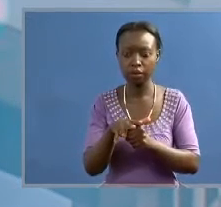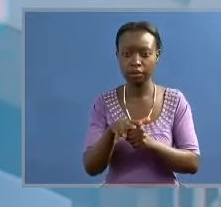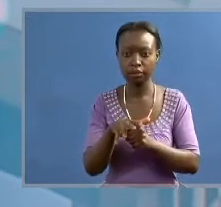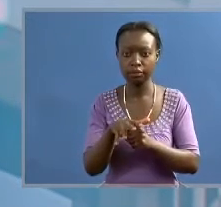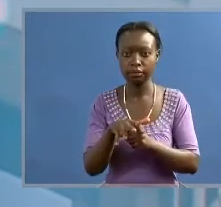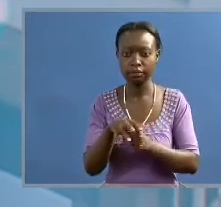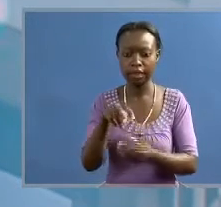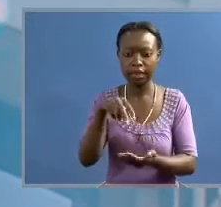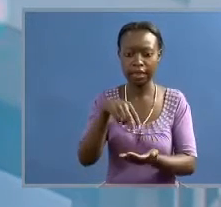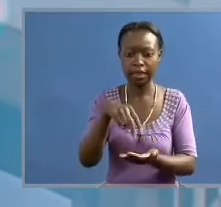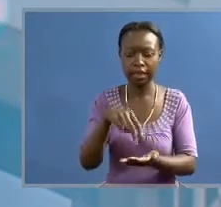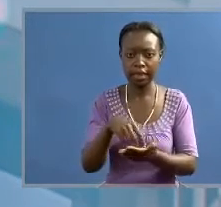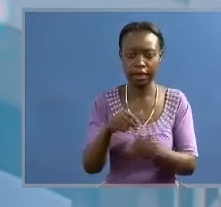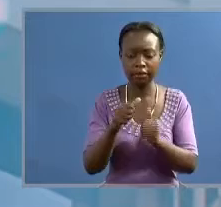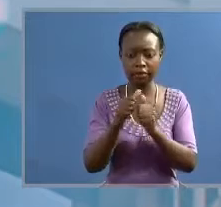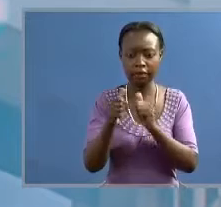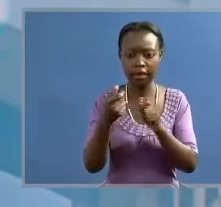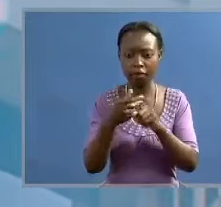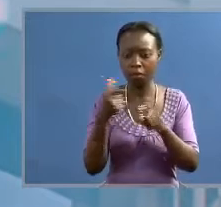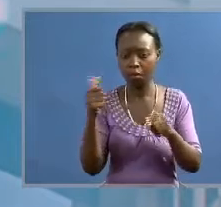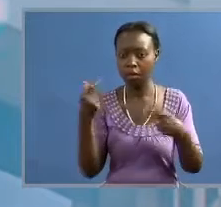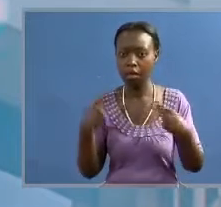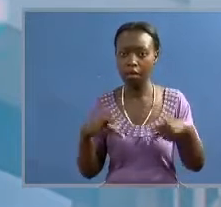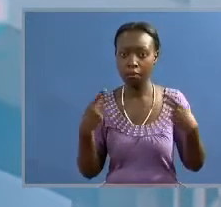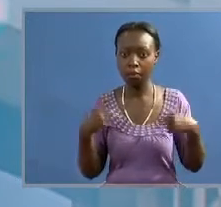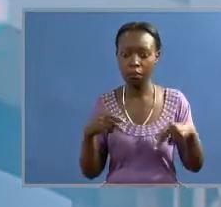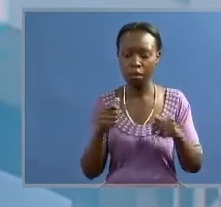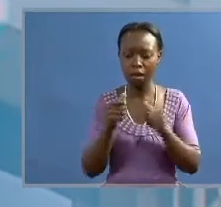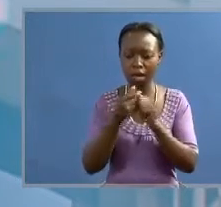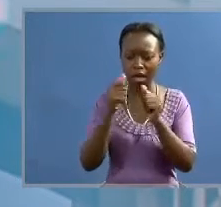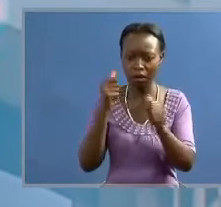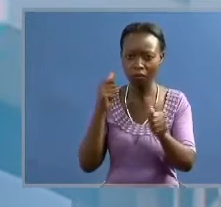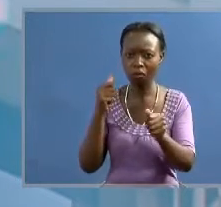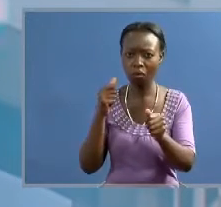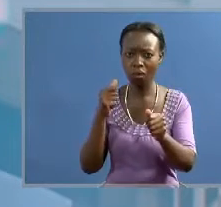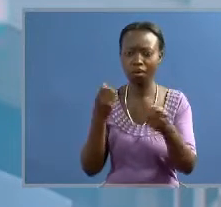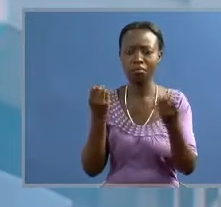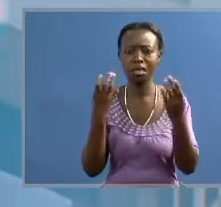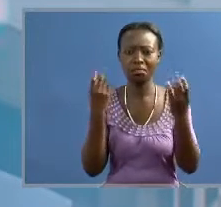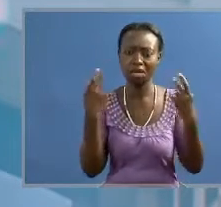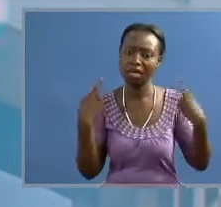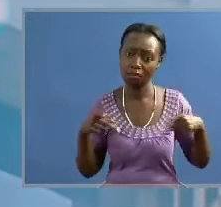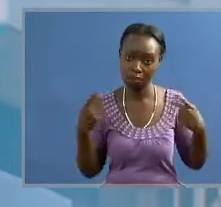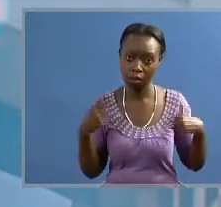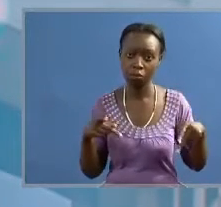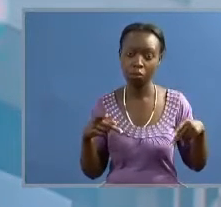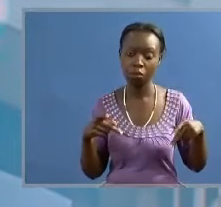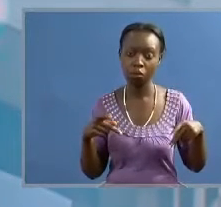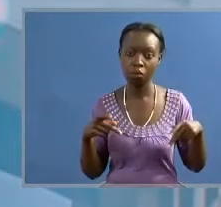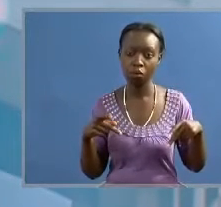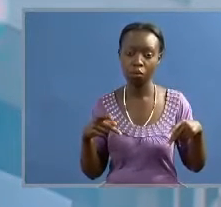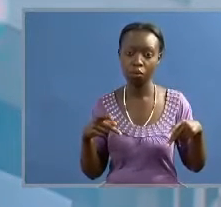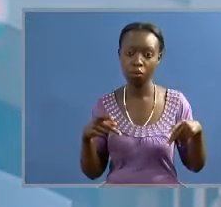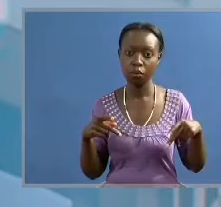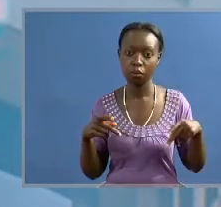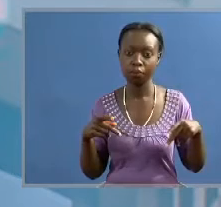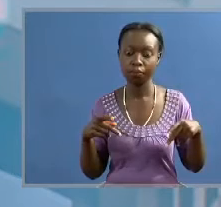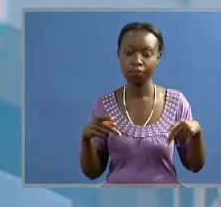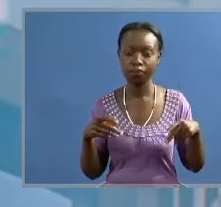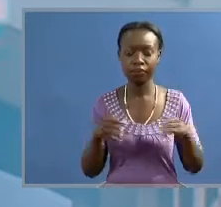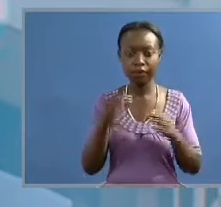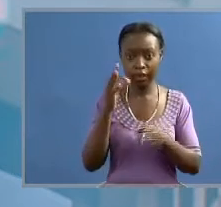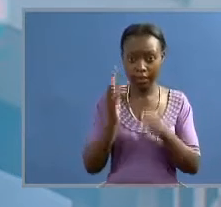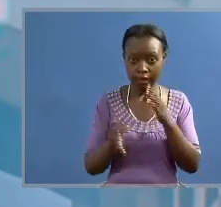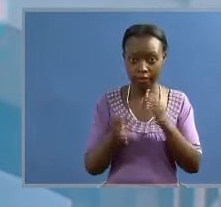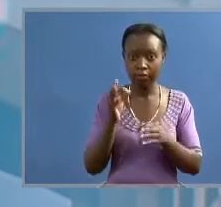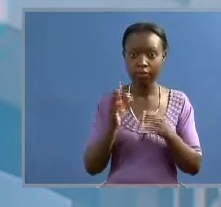distance. Avoid large crowds. When there is a suspected case, keep a distance from that person.